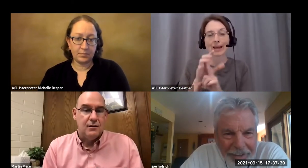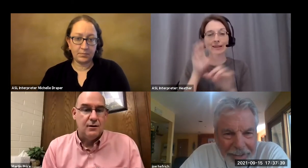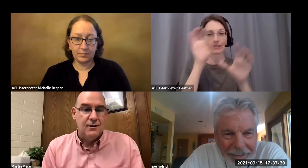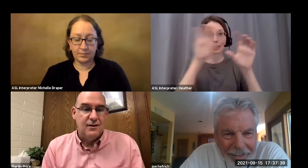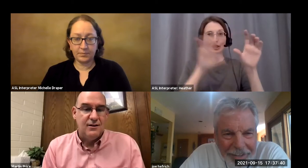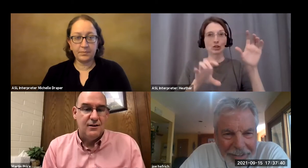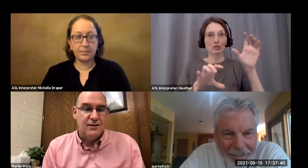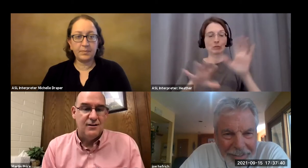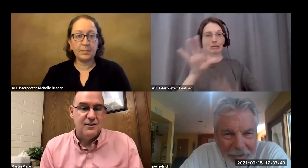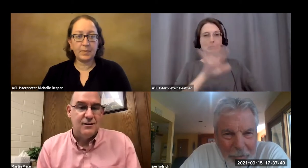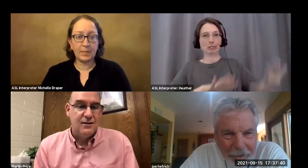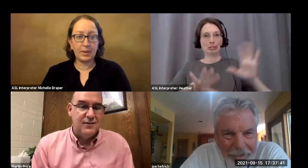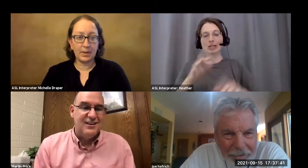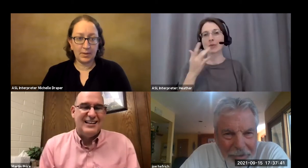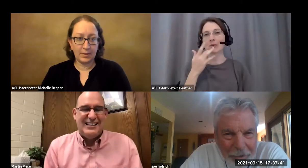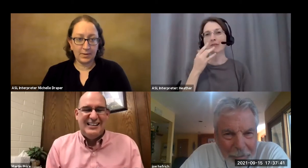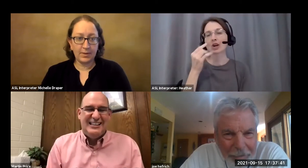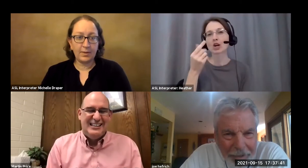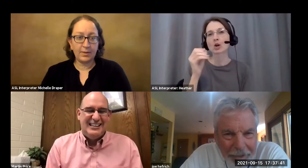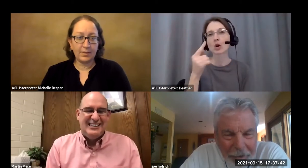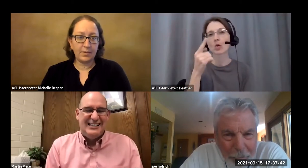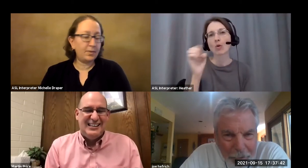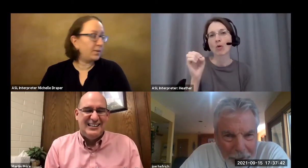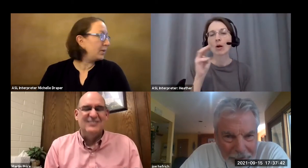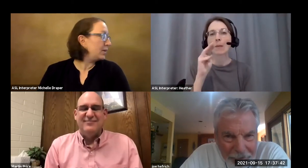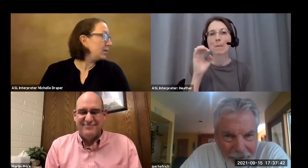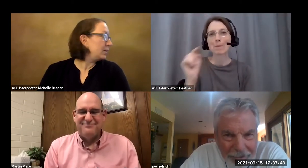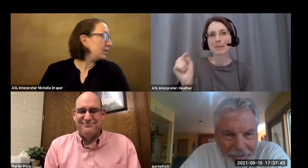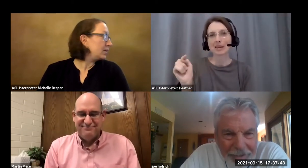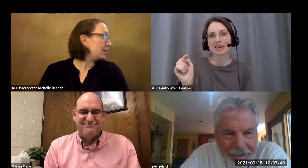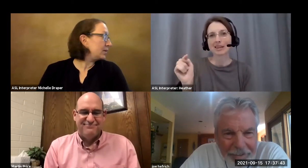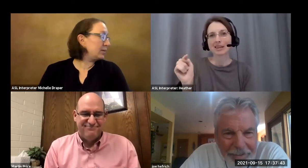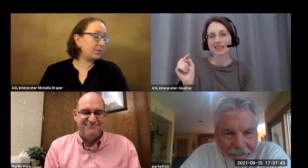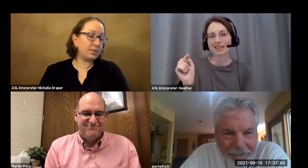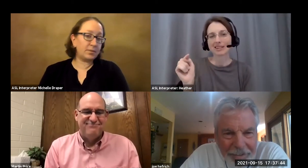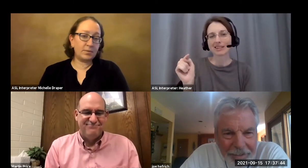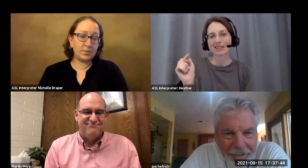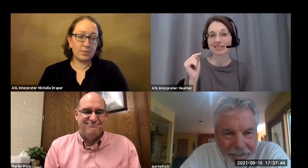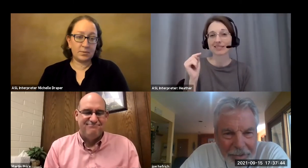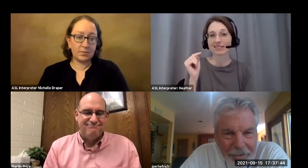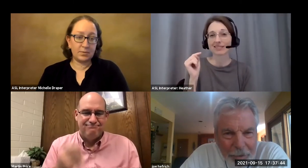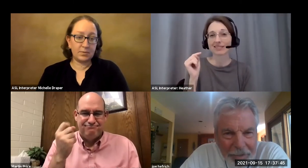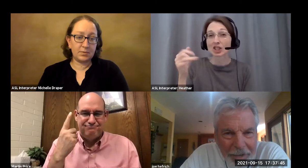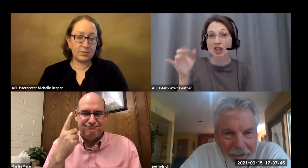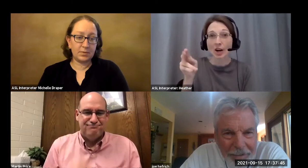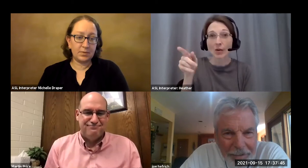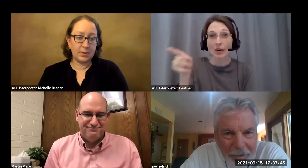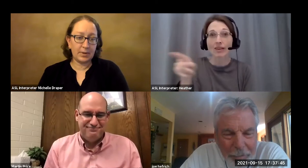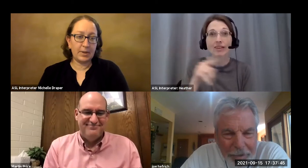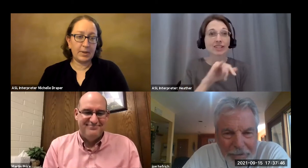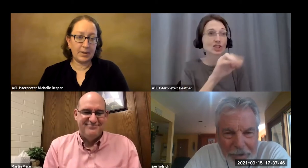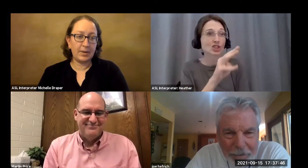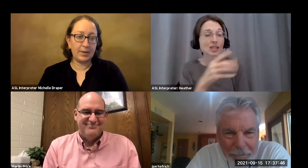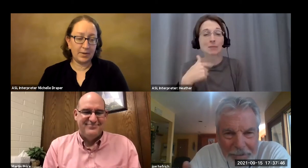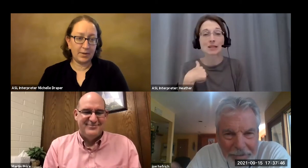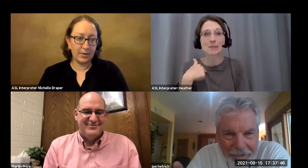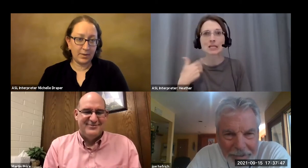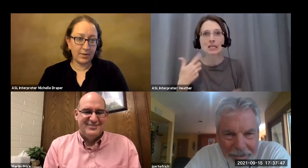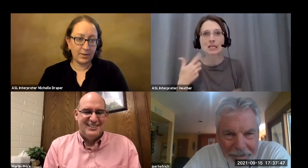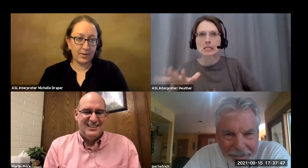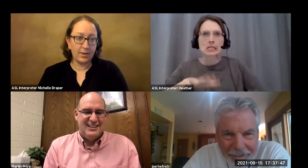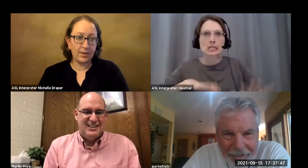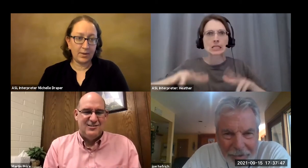So that's why it's taken probably Sharon and Jim and I a little bit of